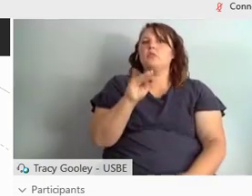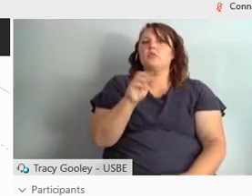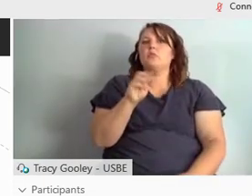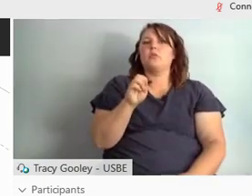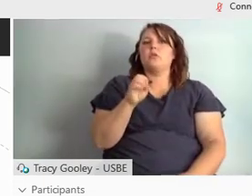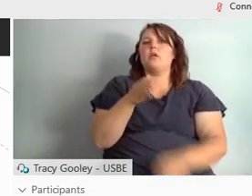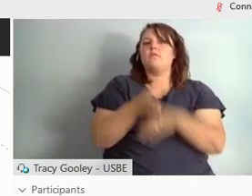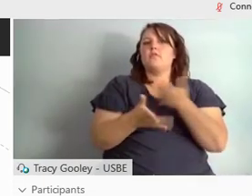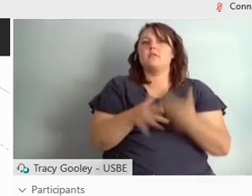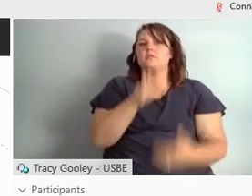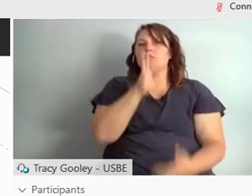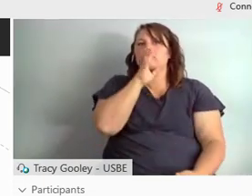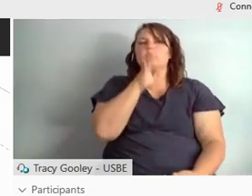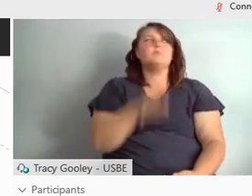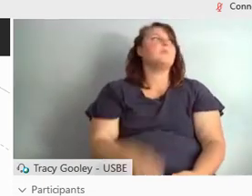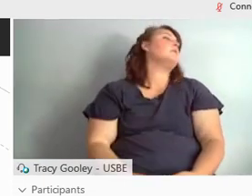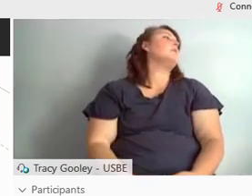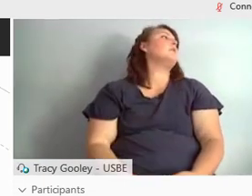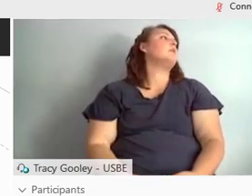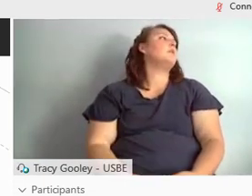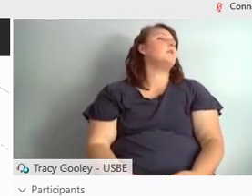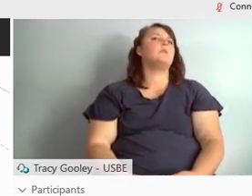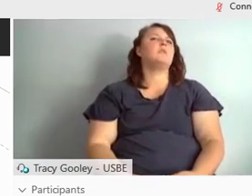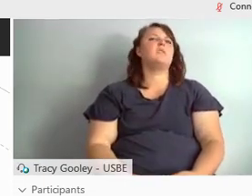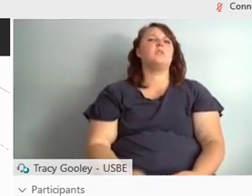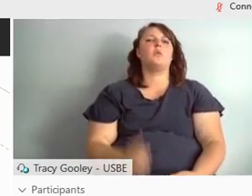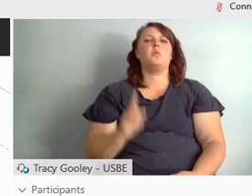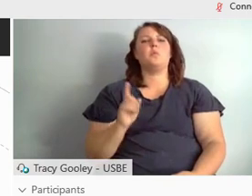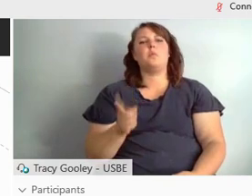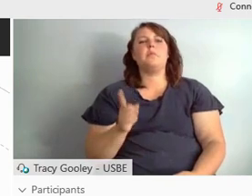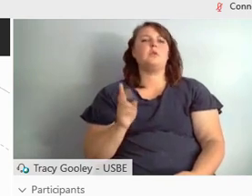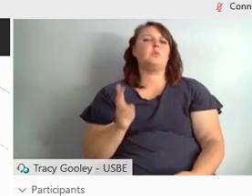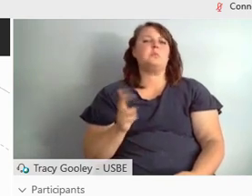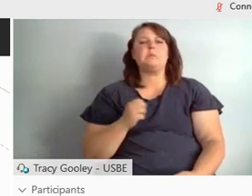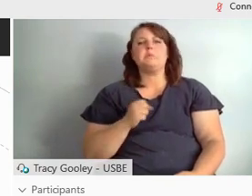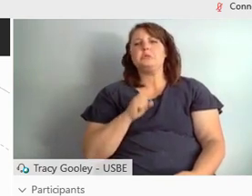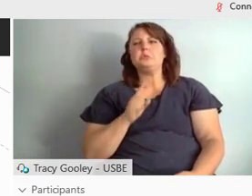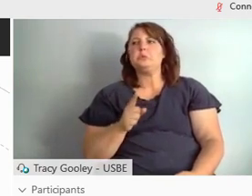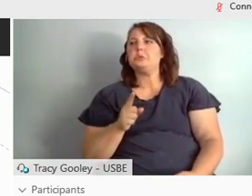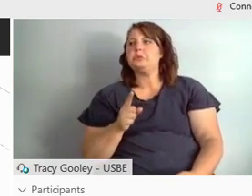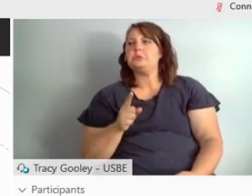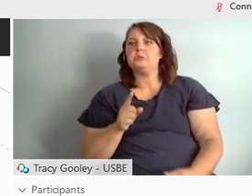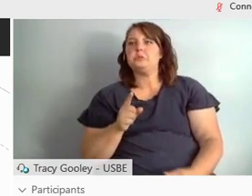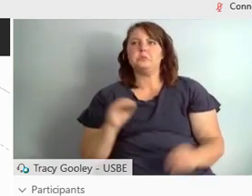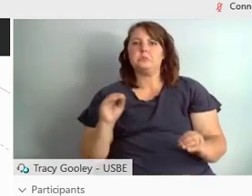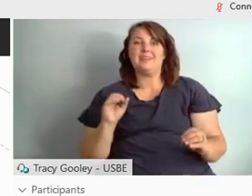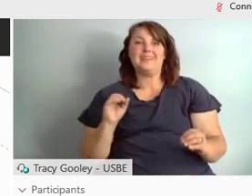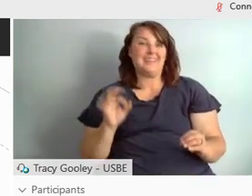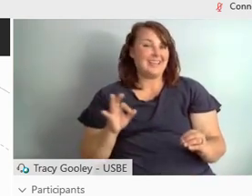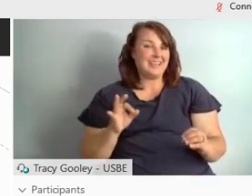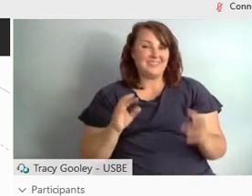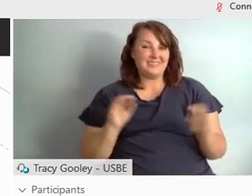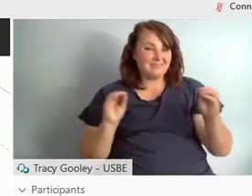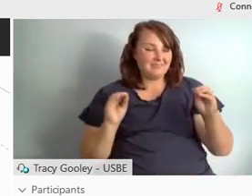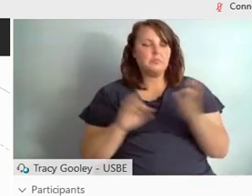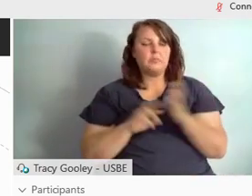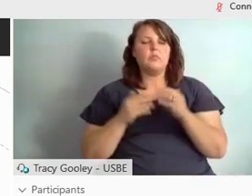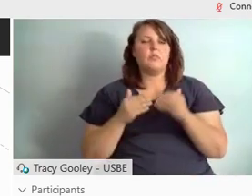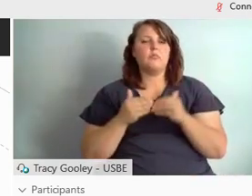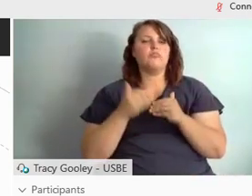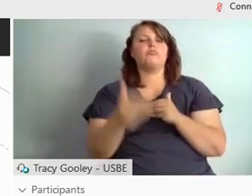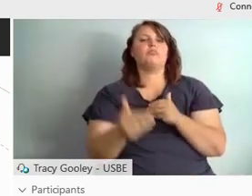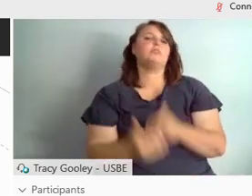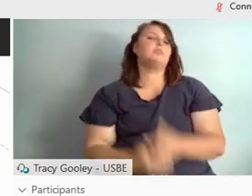you're done. Okay, so we'll just take about a minute and wait and see if there's any questions, and if not, we'll move on to the next